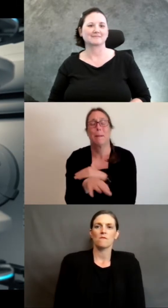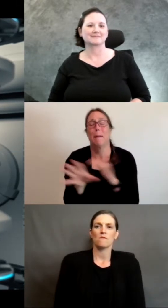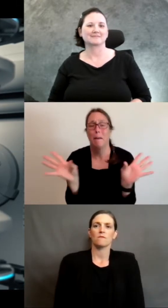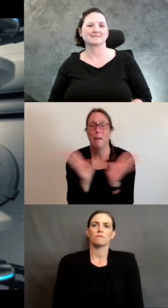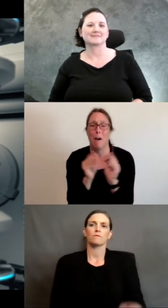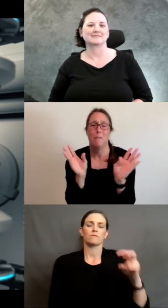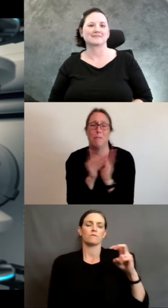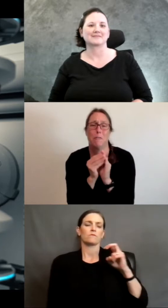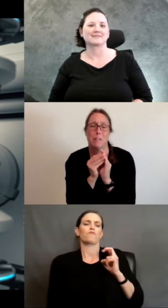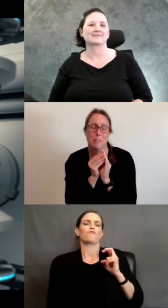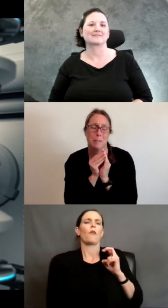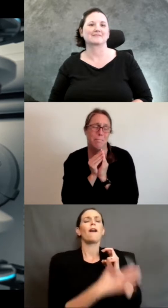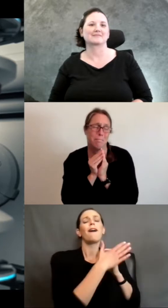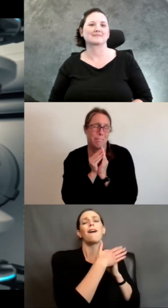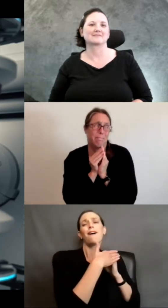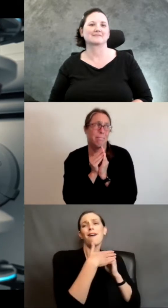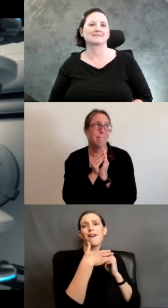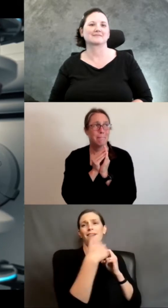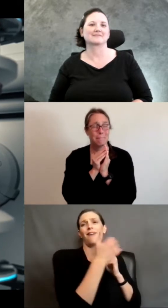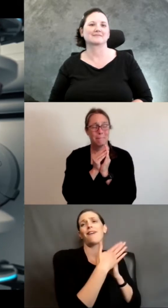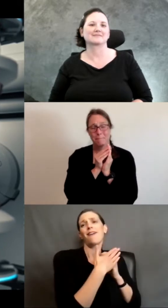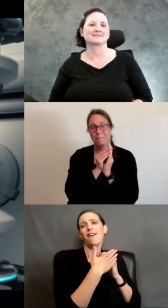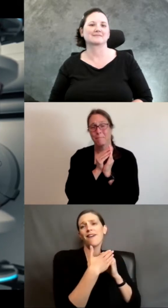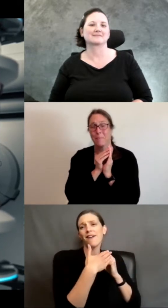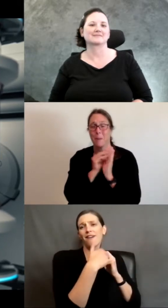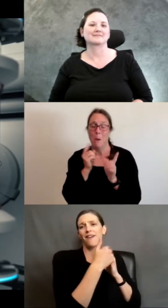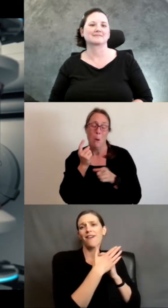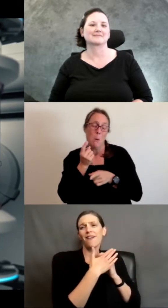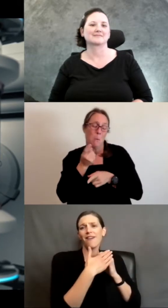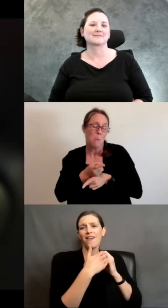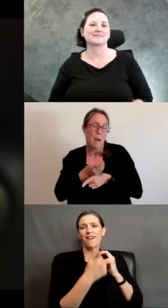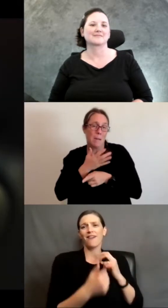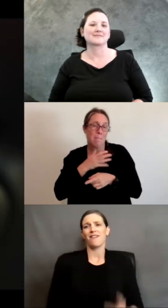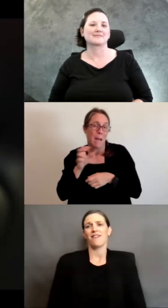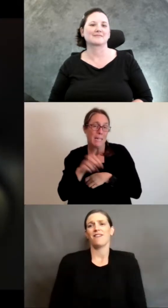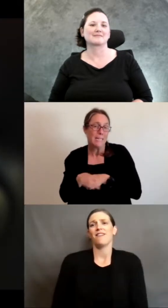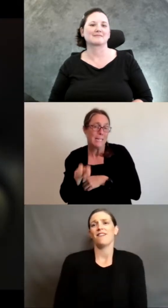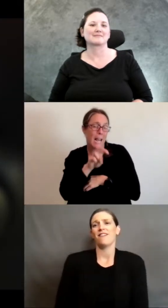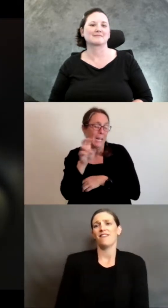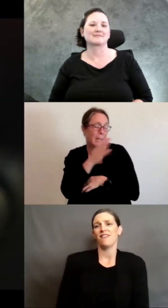like it was a dog. Right, my pretty?